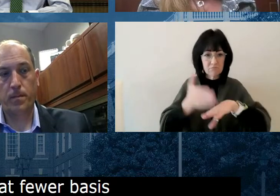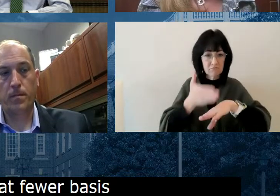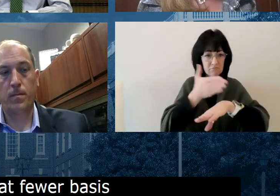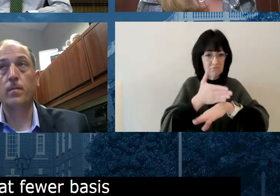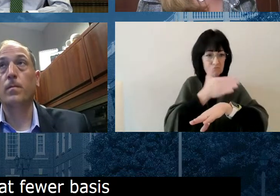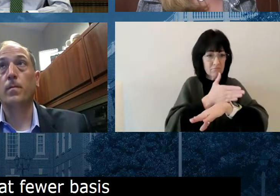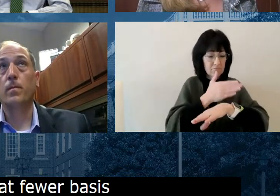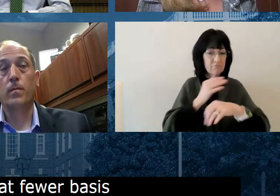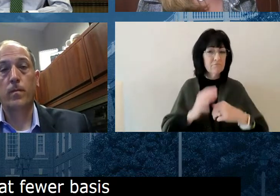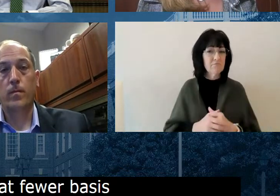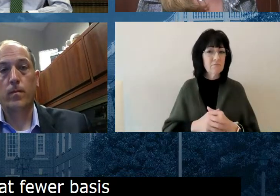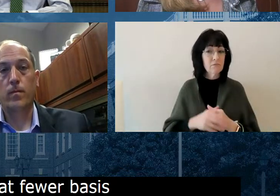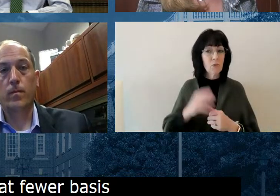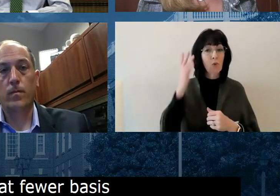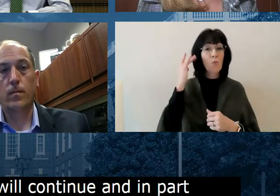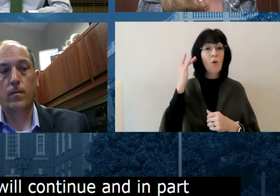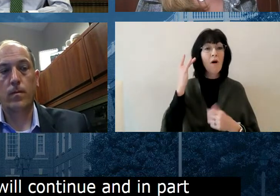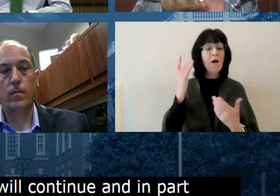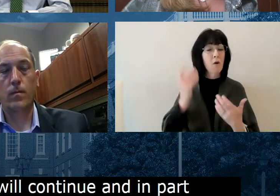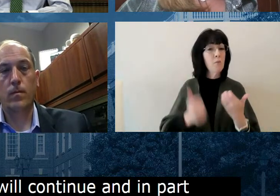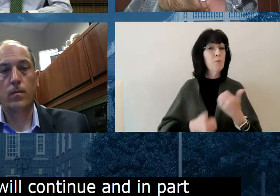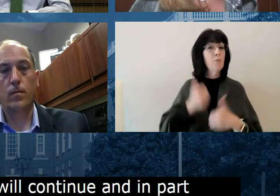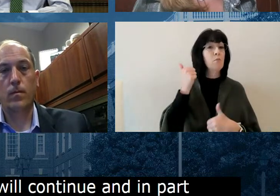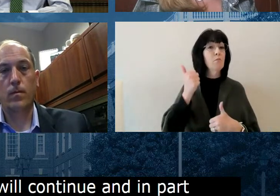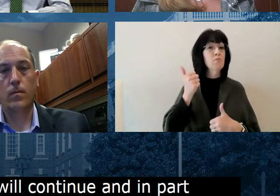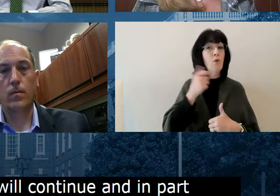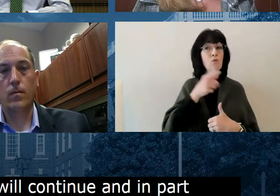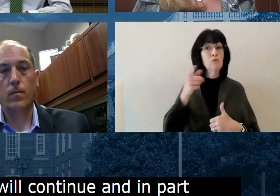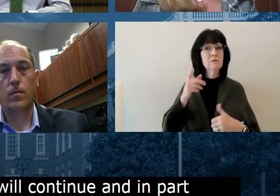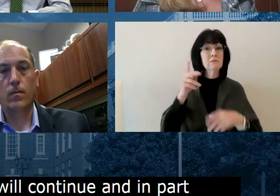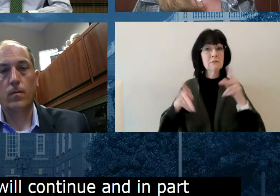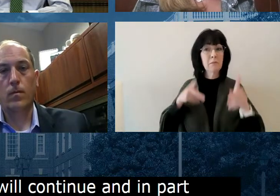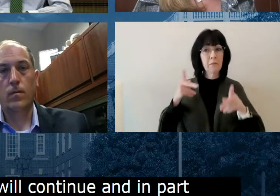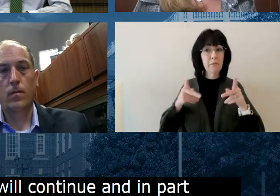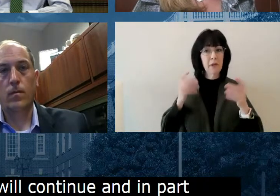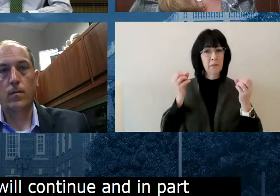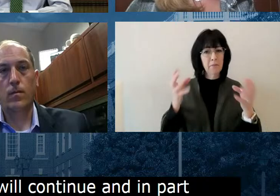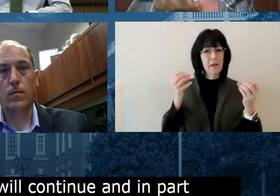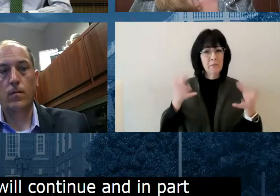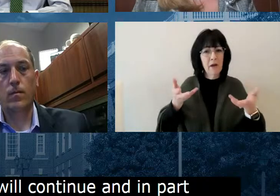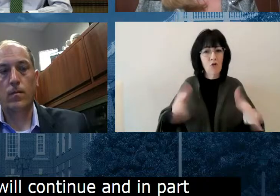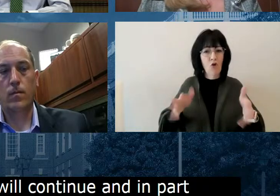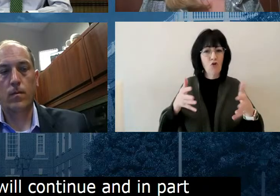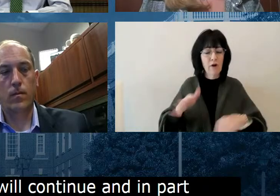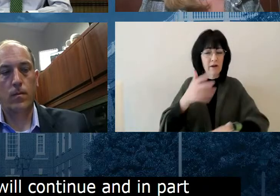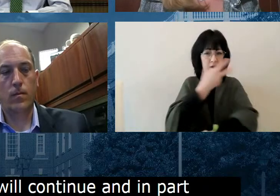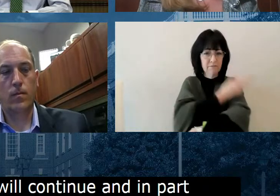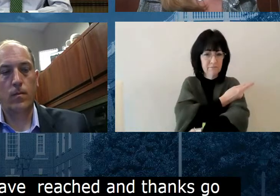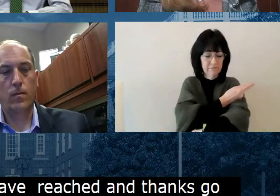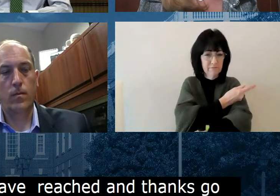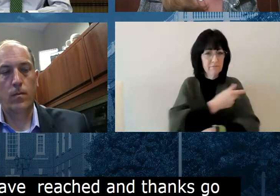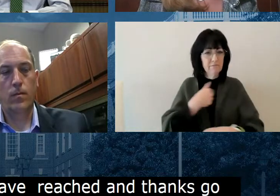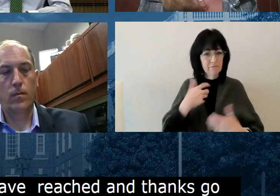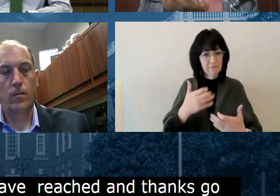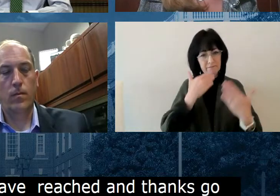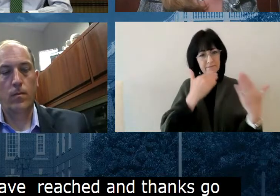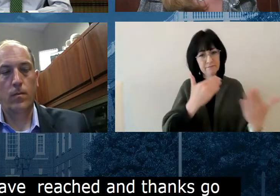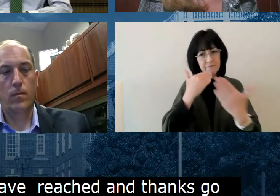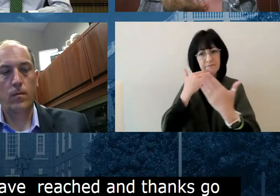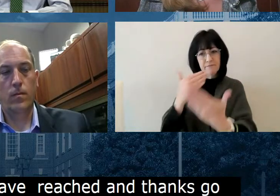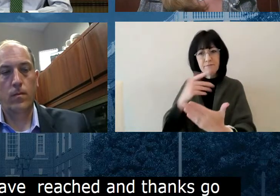the vaccination rates that we've reached. And thanks go out to all our partners there